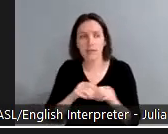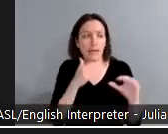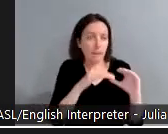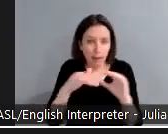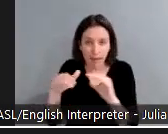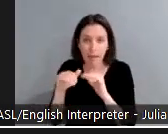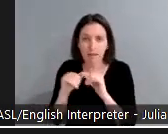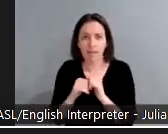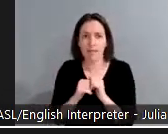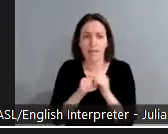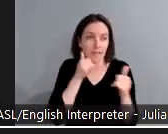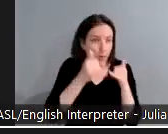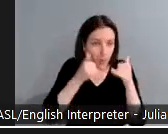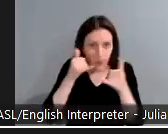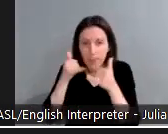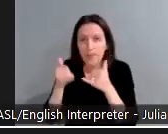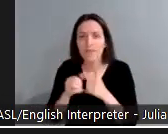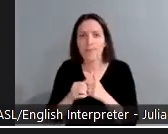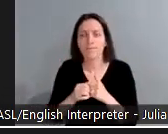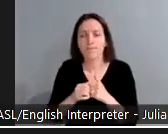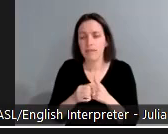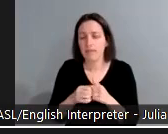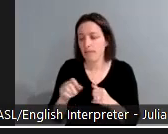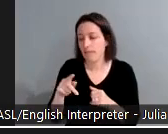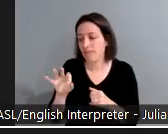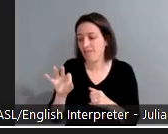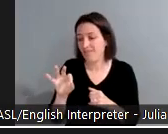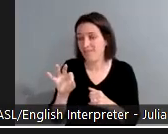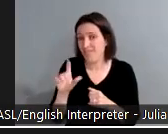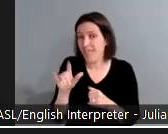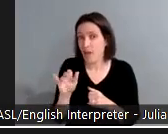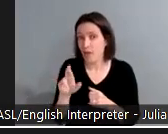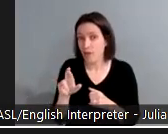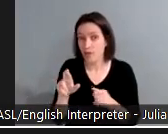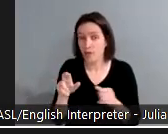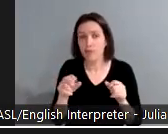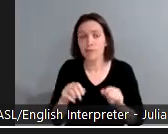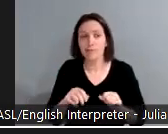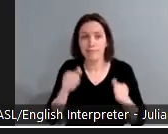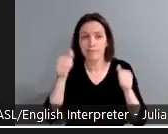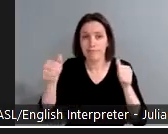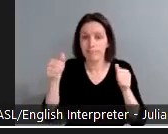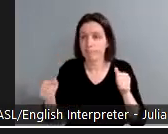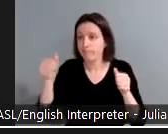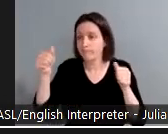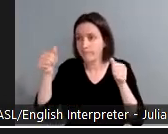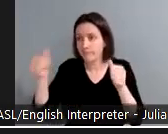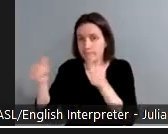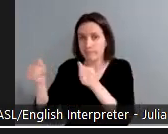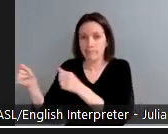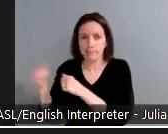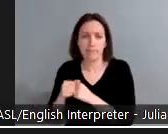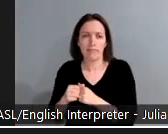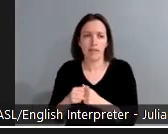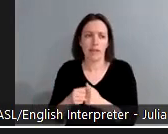phone calls, flyers, and small media campaigns. The specifics